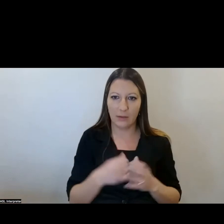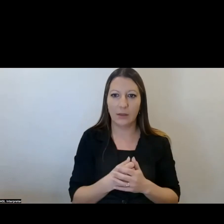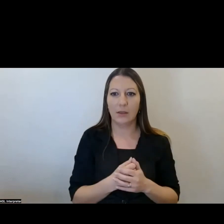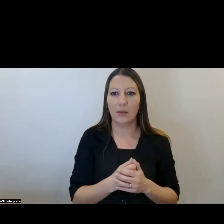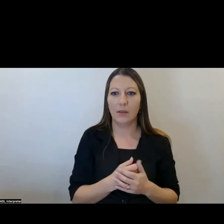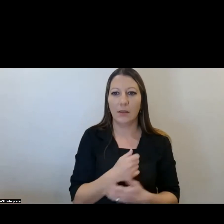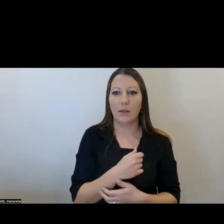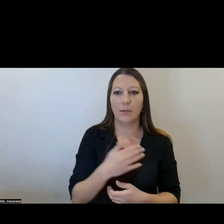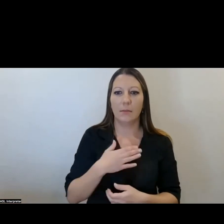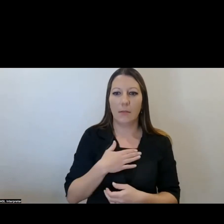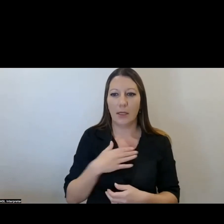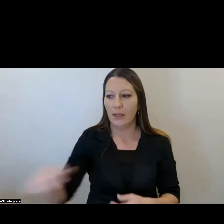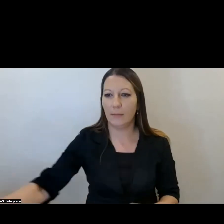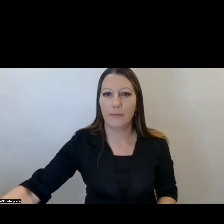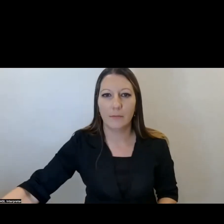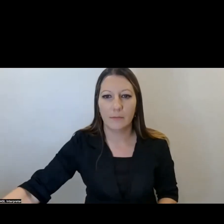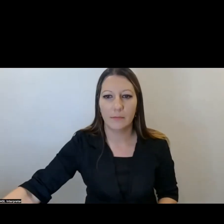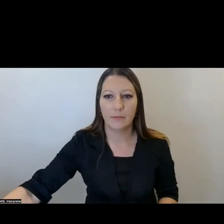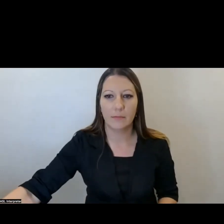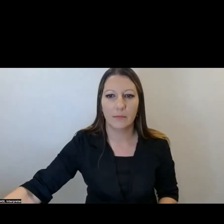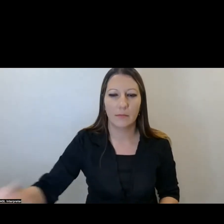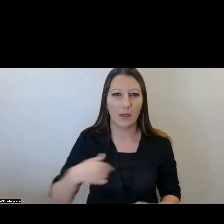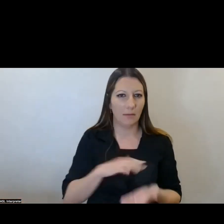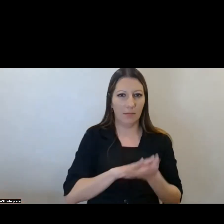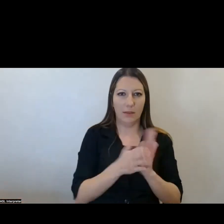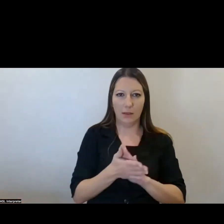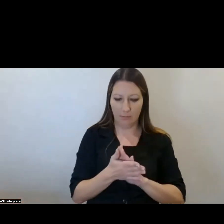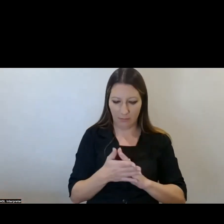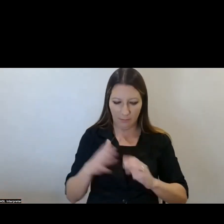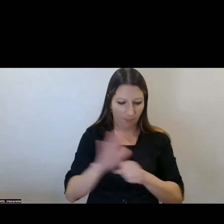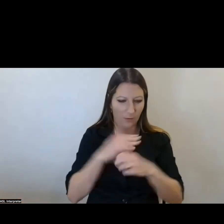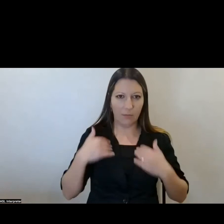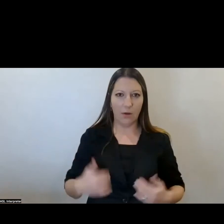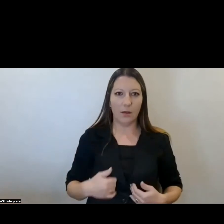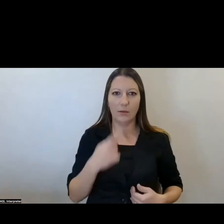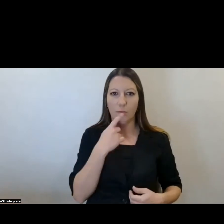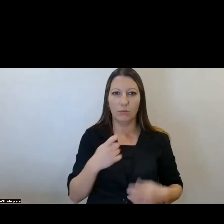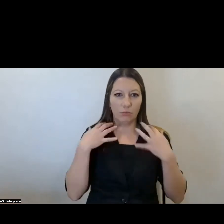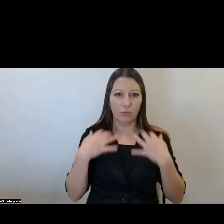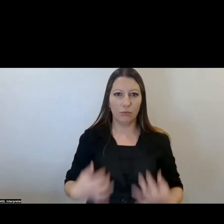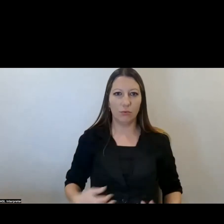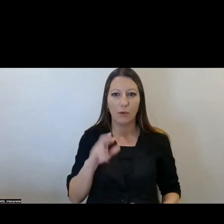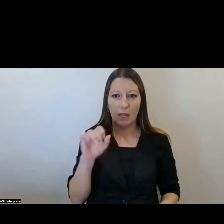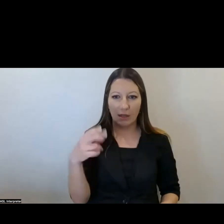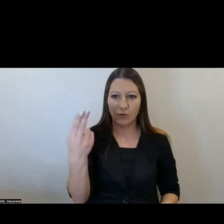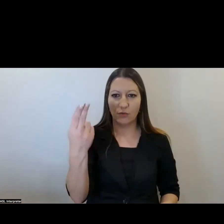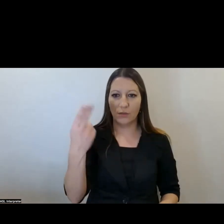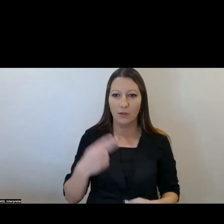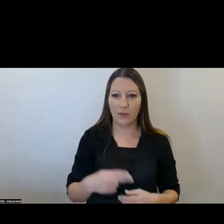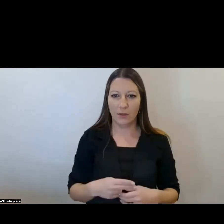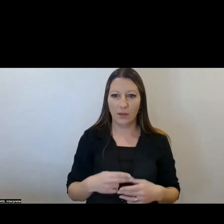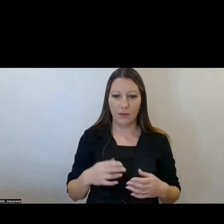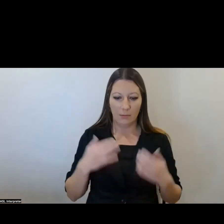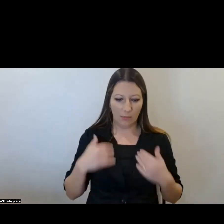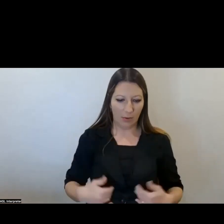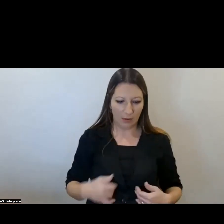I've become the rash entirely, allegorical of nothing. Reflect feelings not found on the emotion wheel, blood